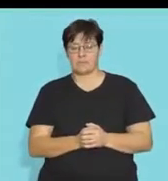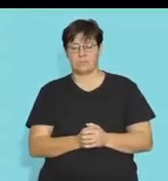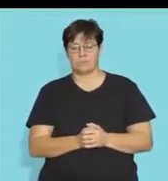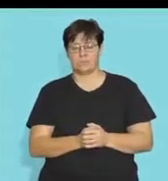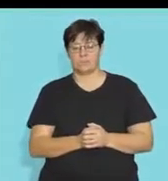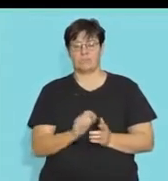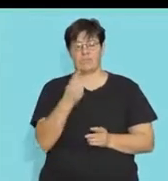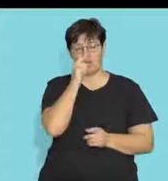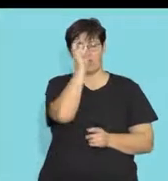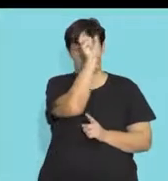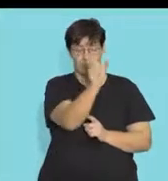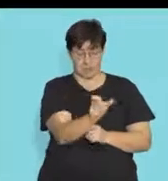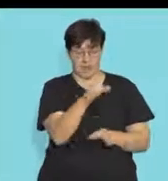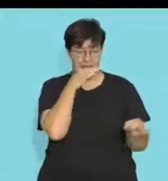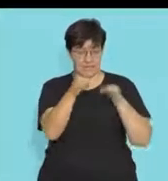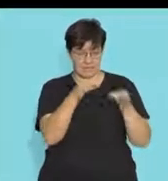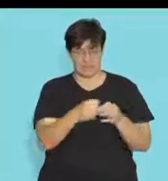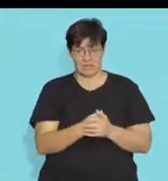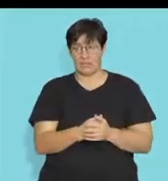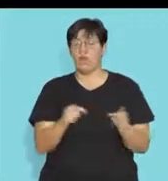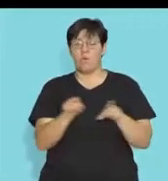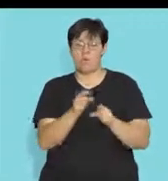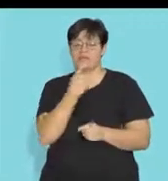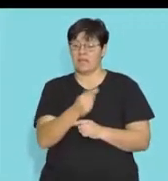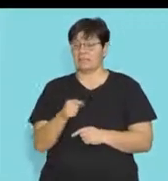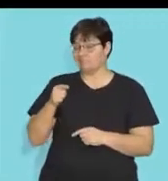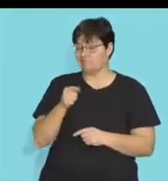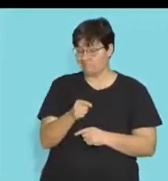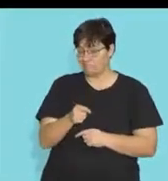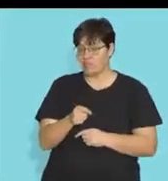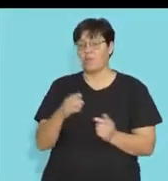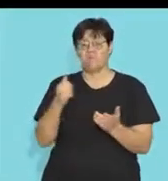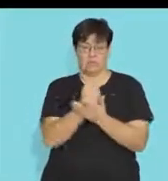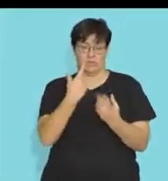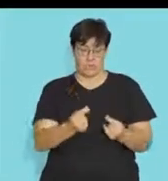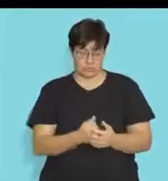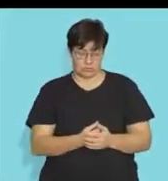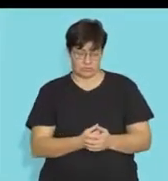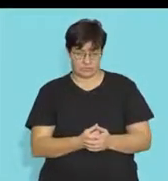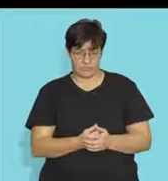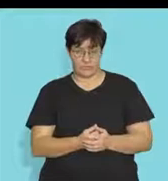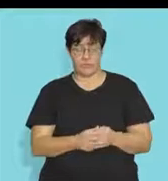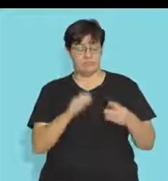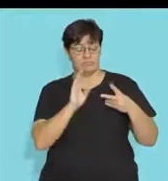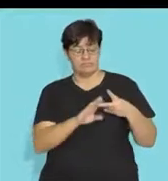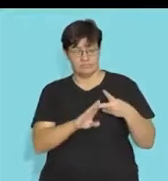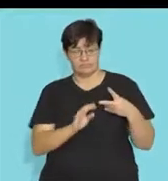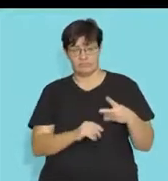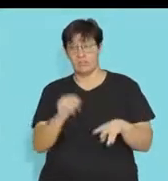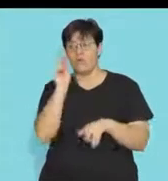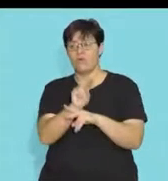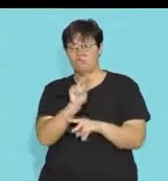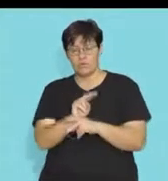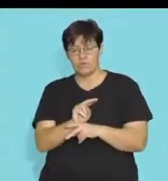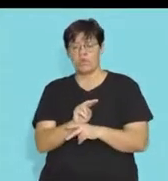So unpacking terminology is crucial, and I always mention that this is something that you must do. We're then going to spend some time